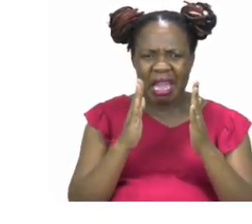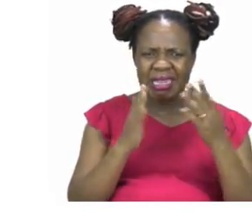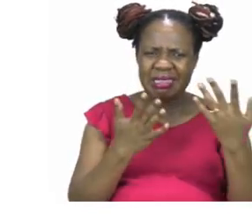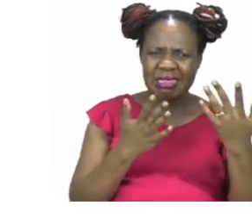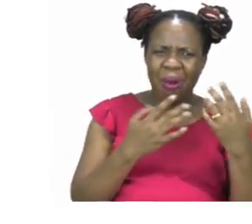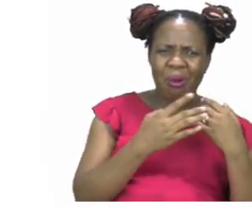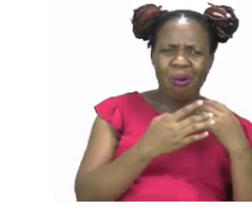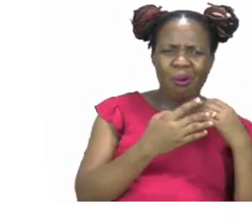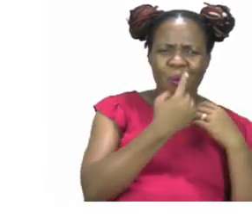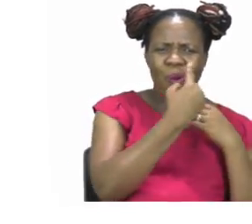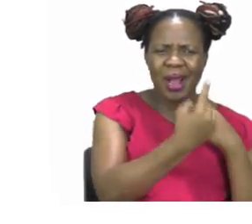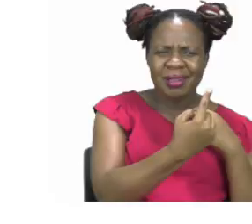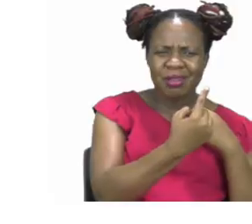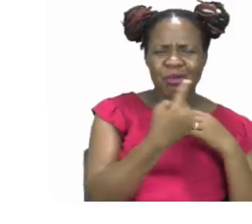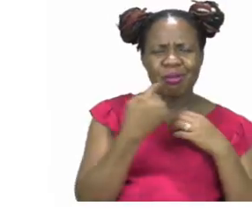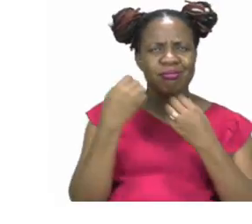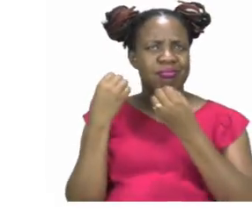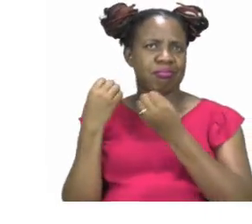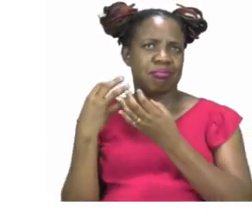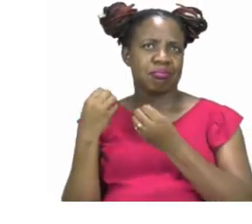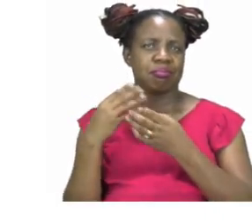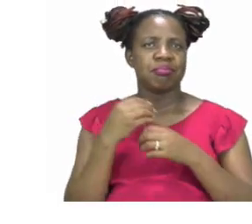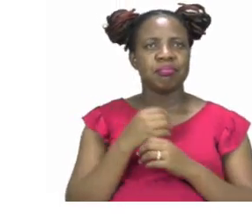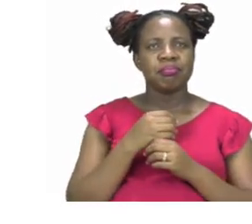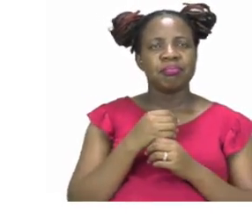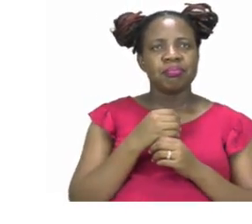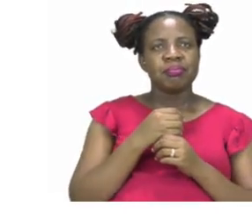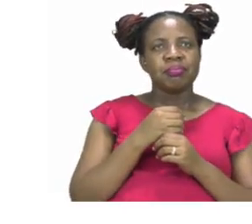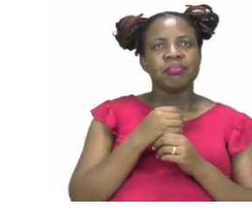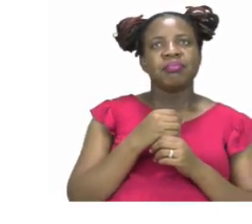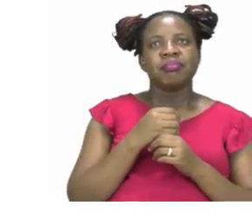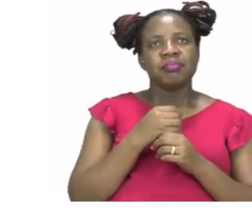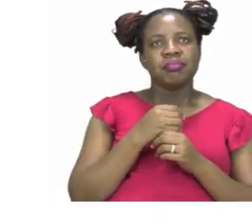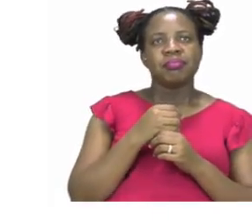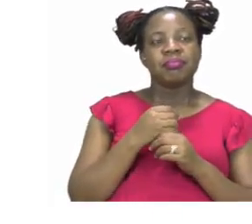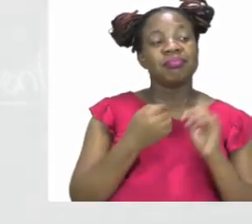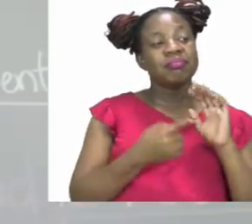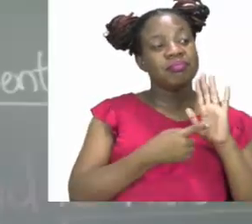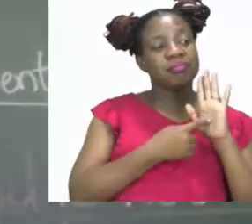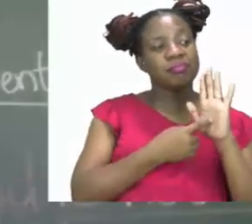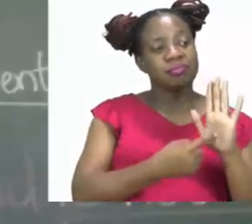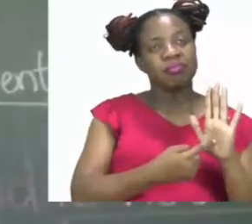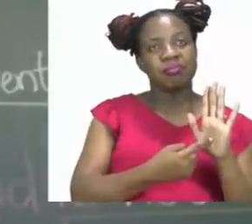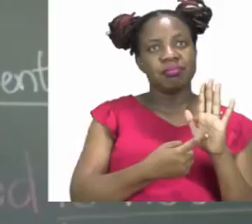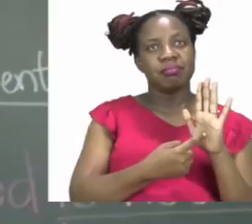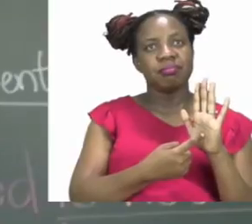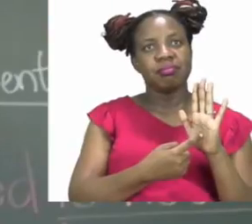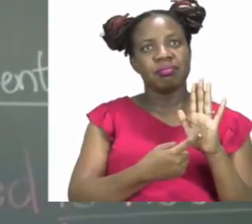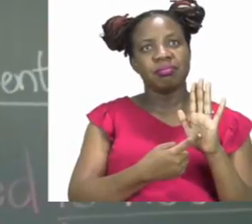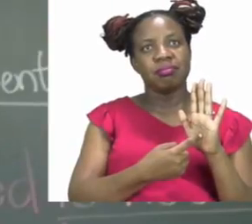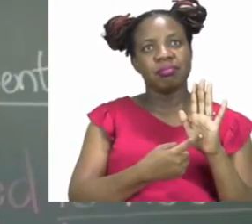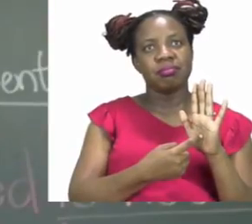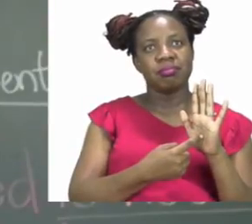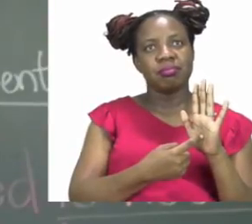plural. Now on the board, I have the sentence that reads, "This